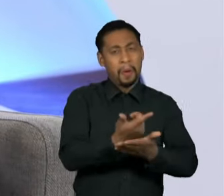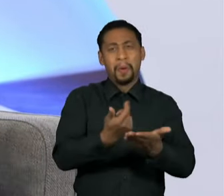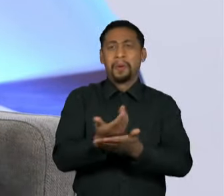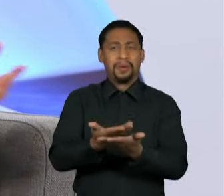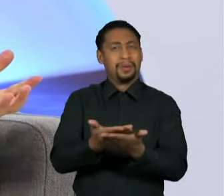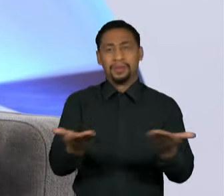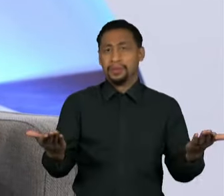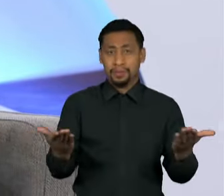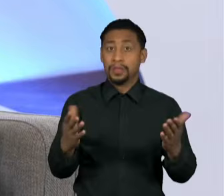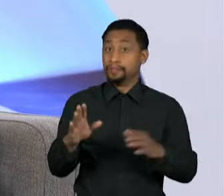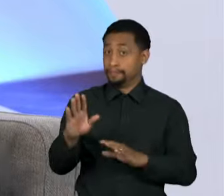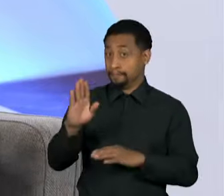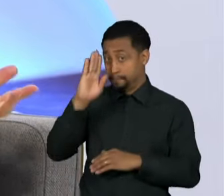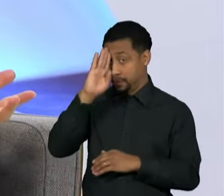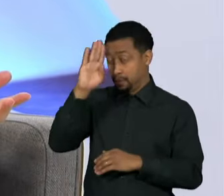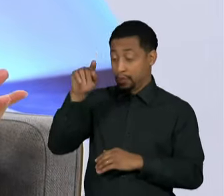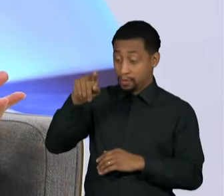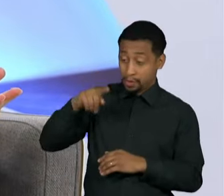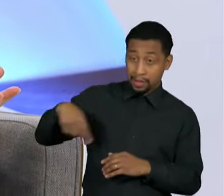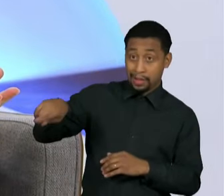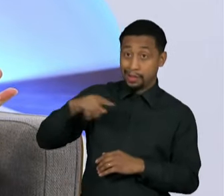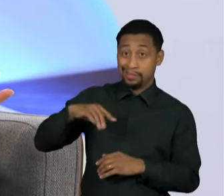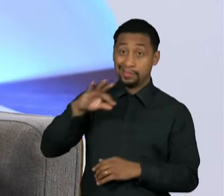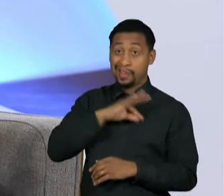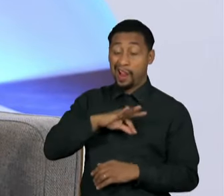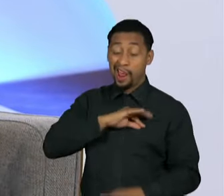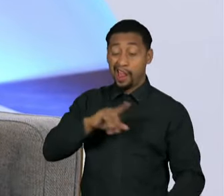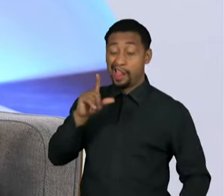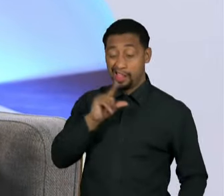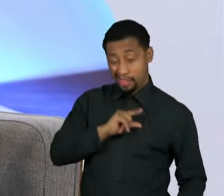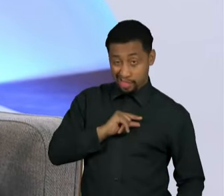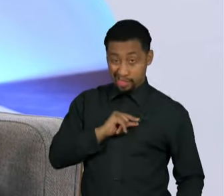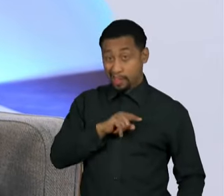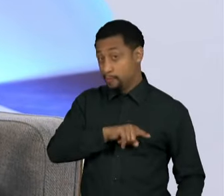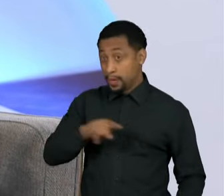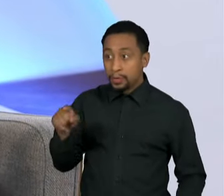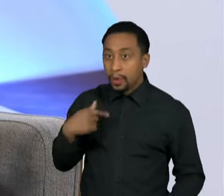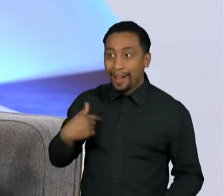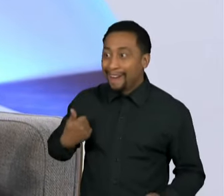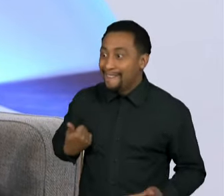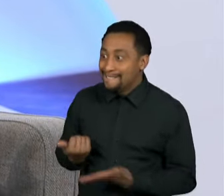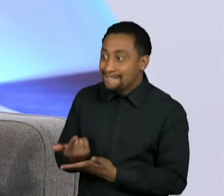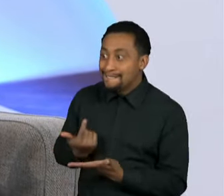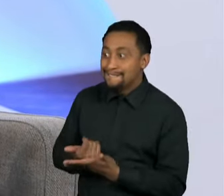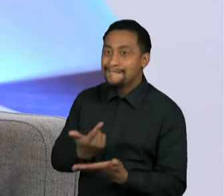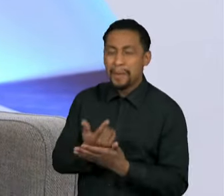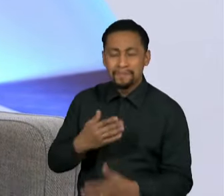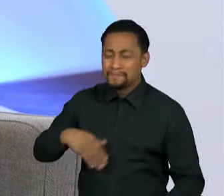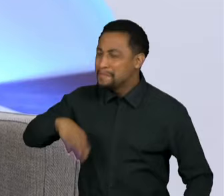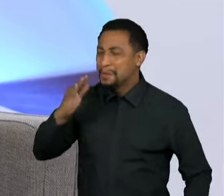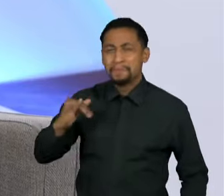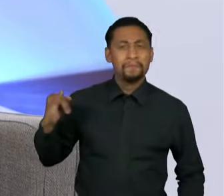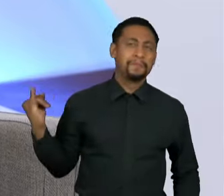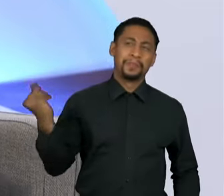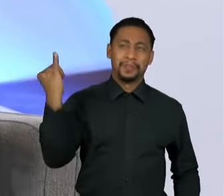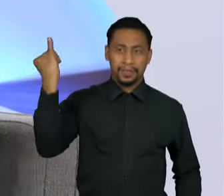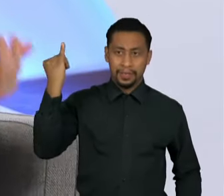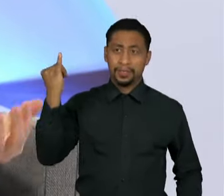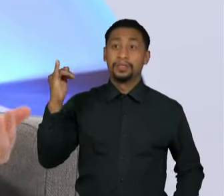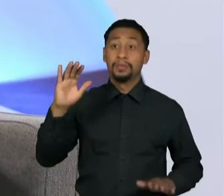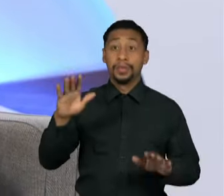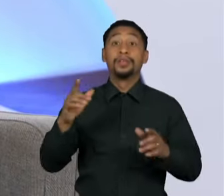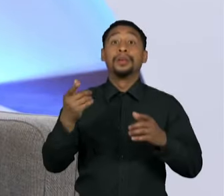especially those who are of lower income, for them it means a lot if the price